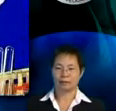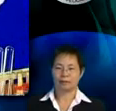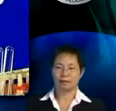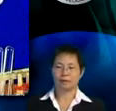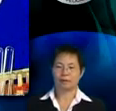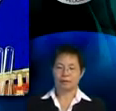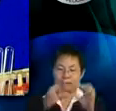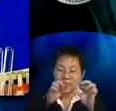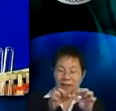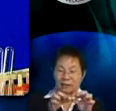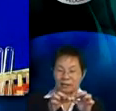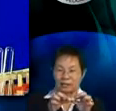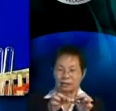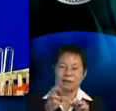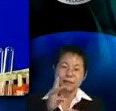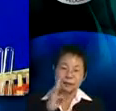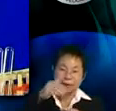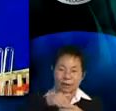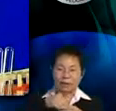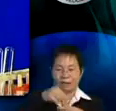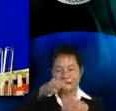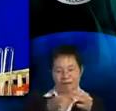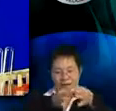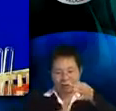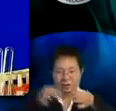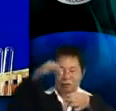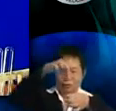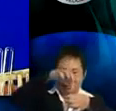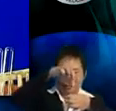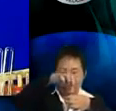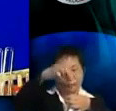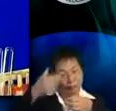Put some starch solution into a test tube.